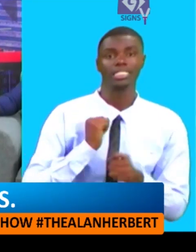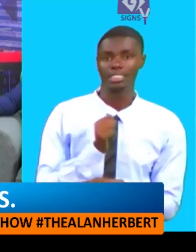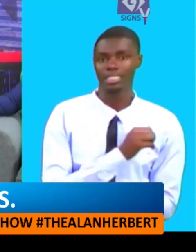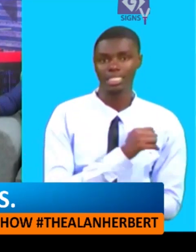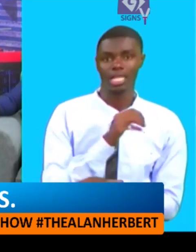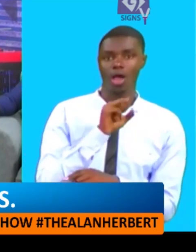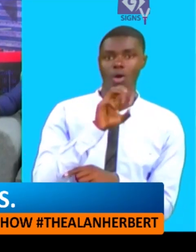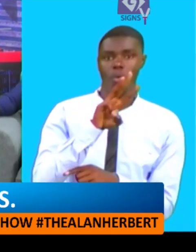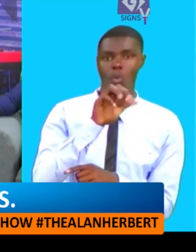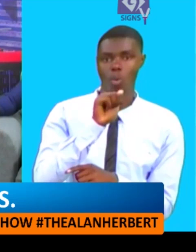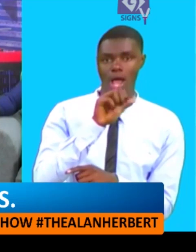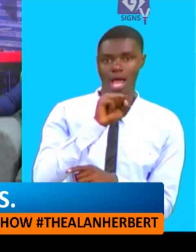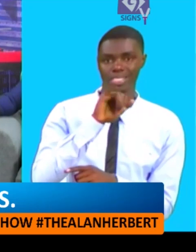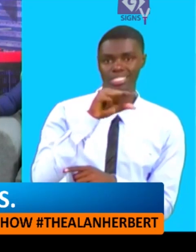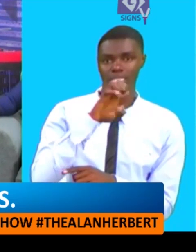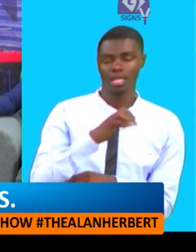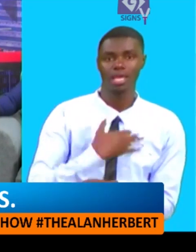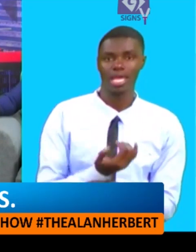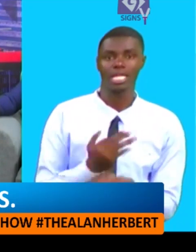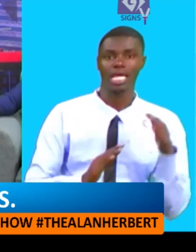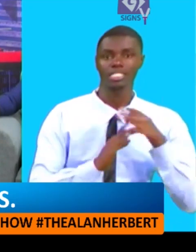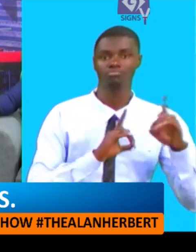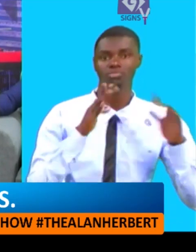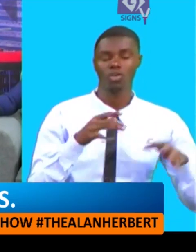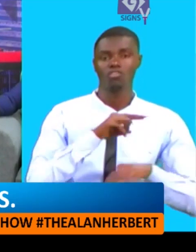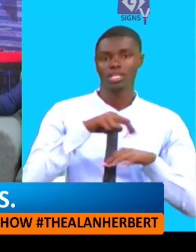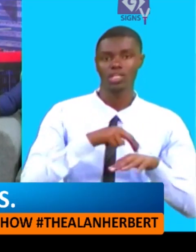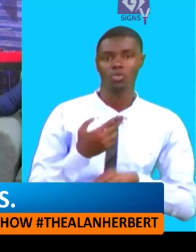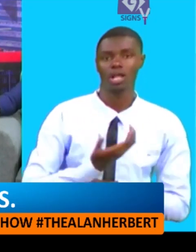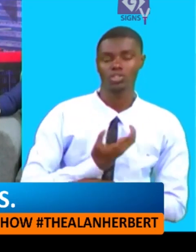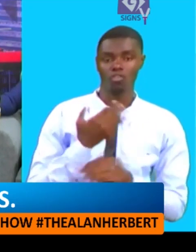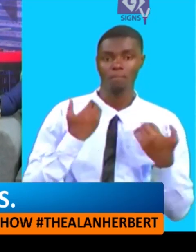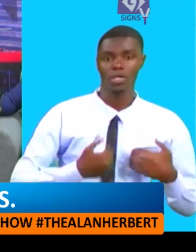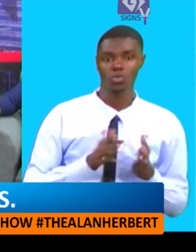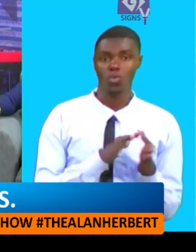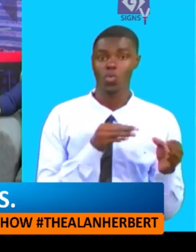Christo Asige and the Executive Director of the National Council for Persons with Disabilities.